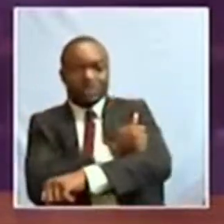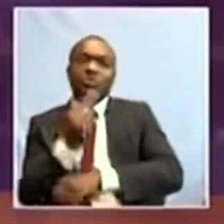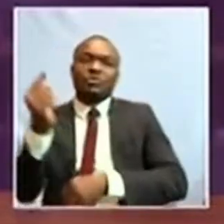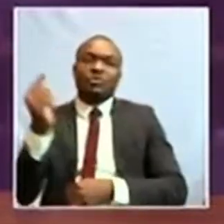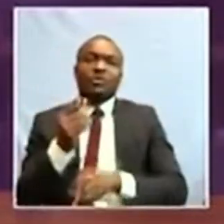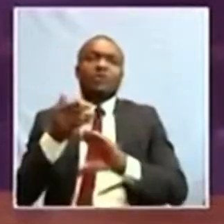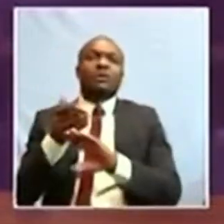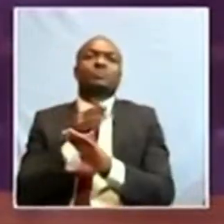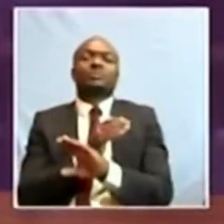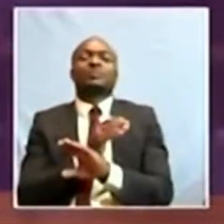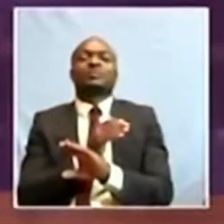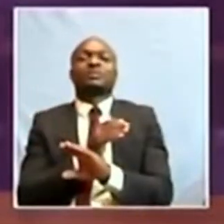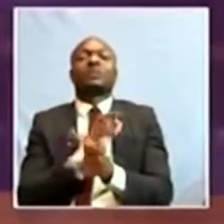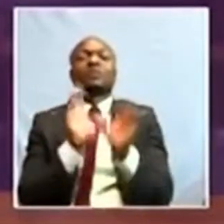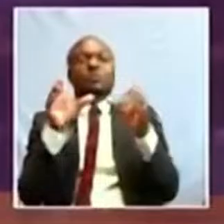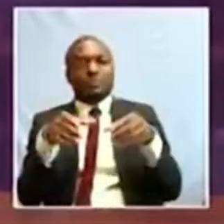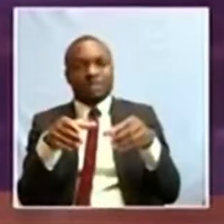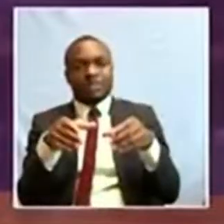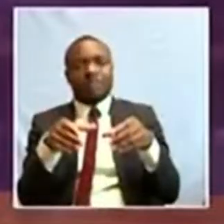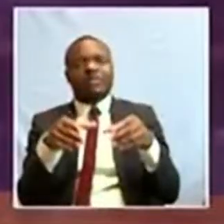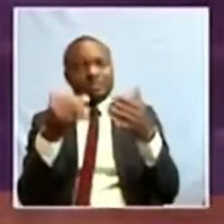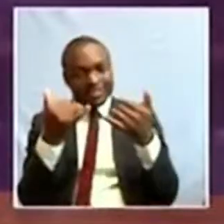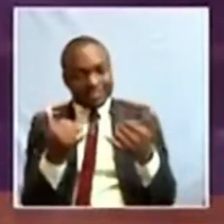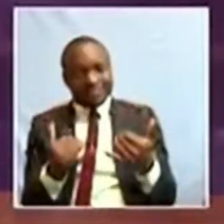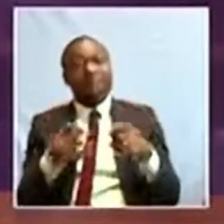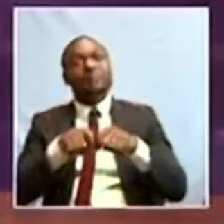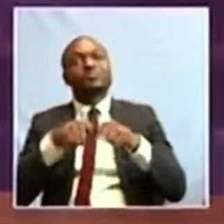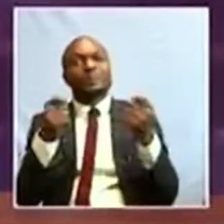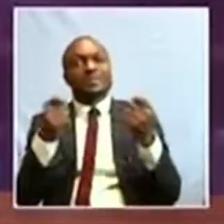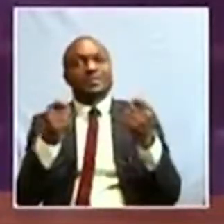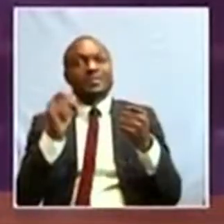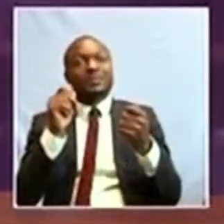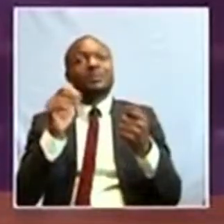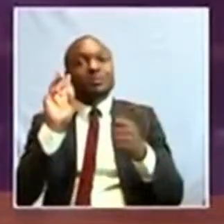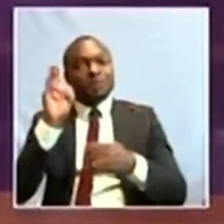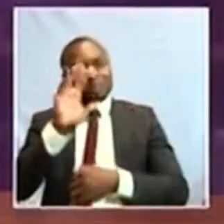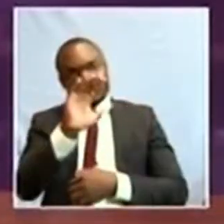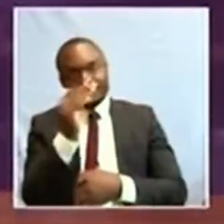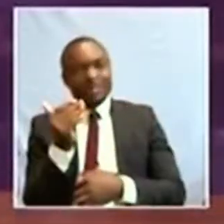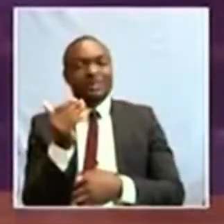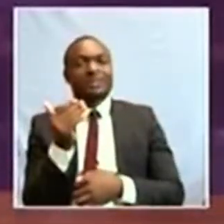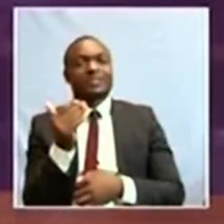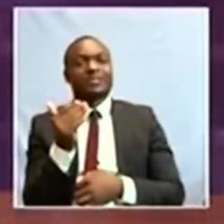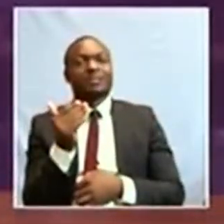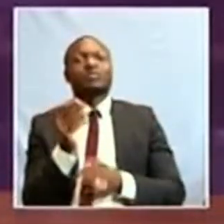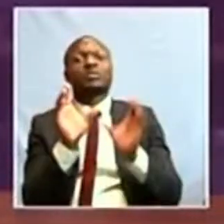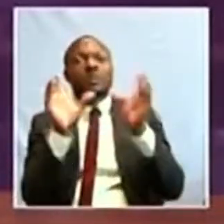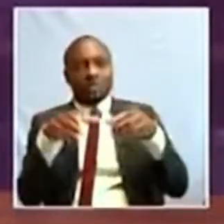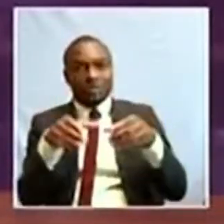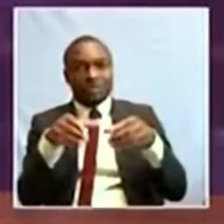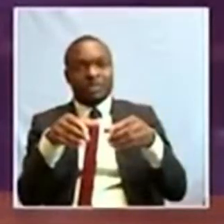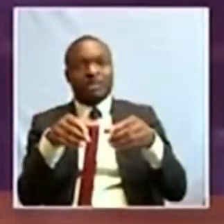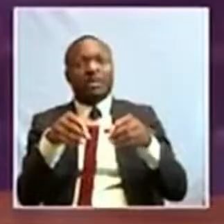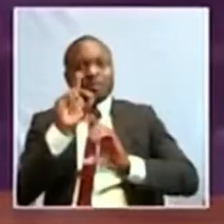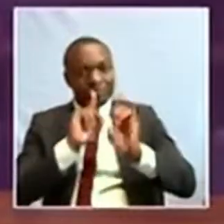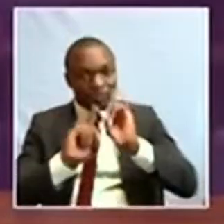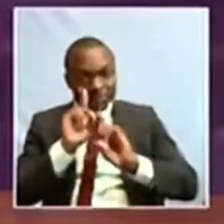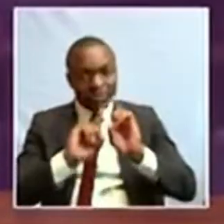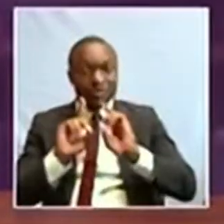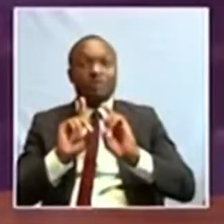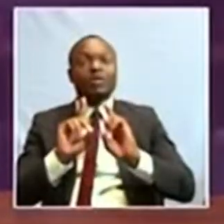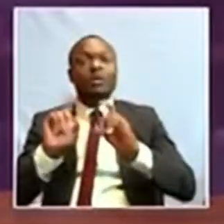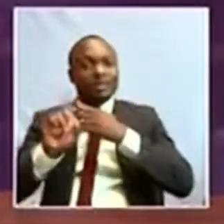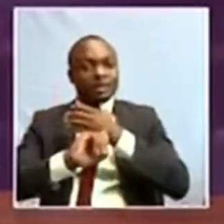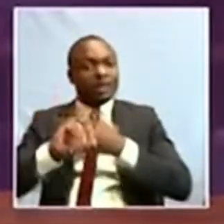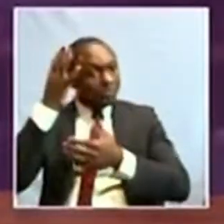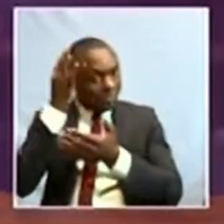appear before this committee. So for now, we'll take a break and we'll cross back to the committee as they interact with the town